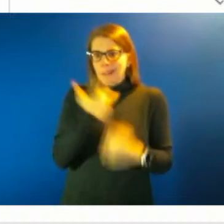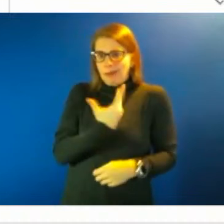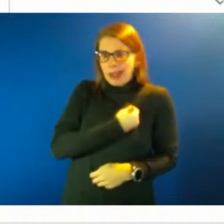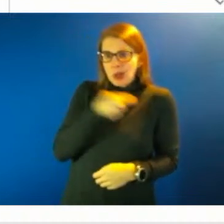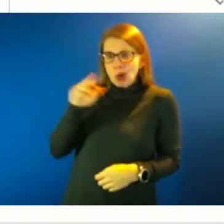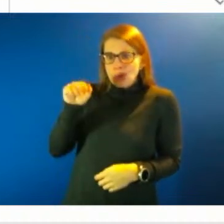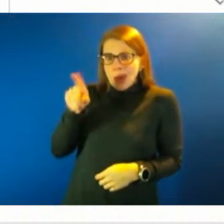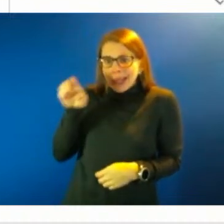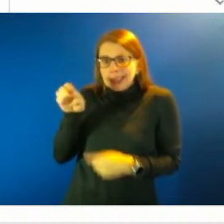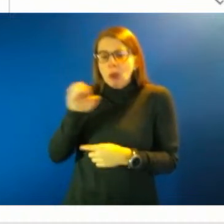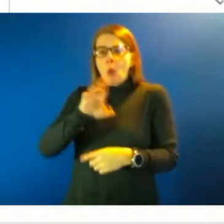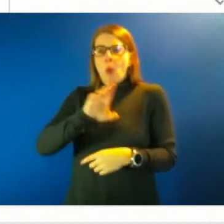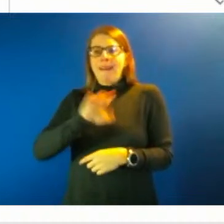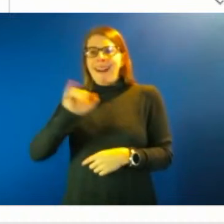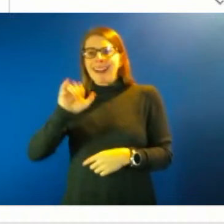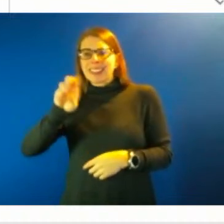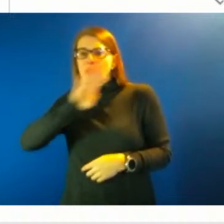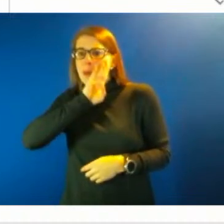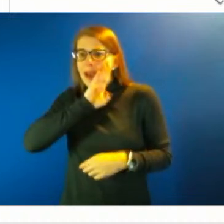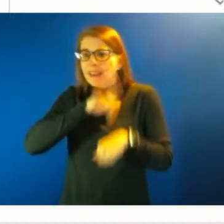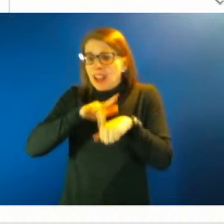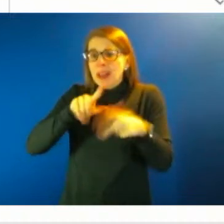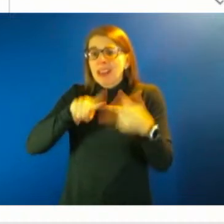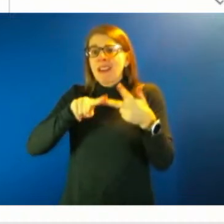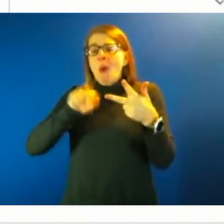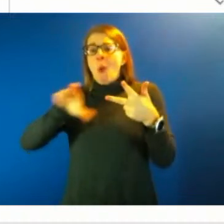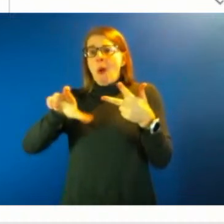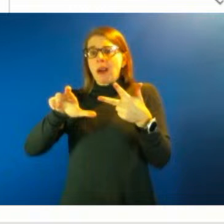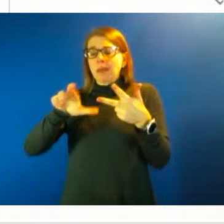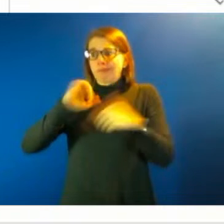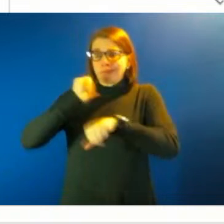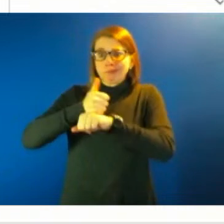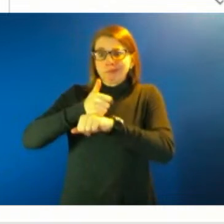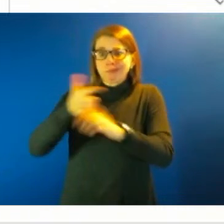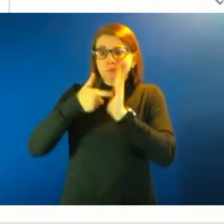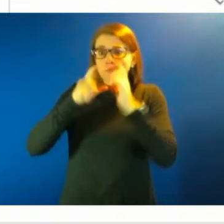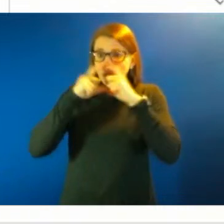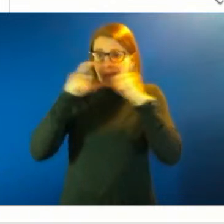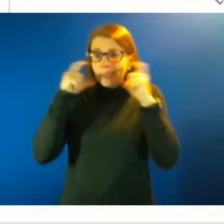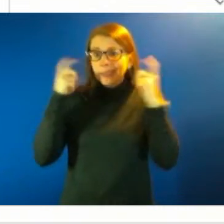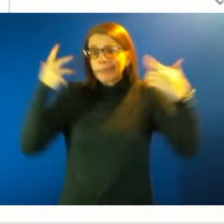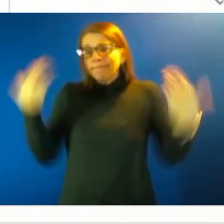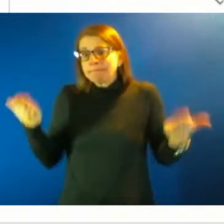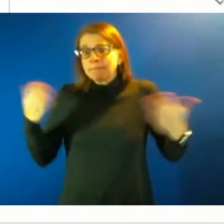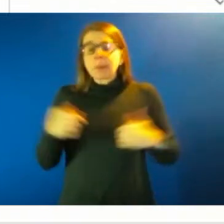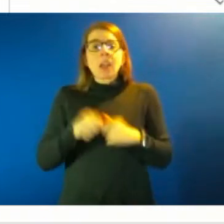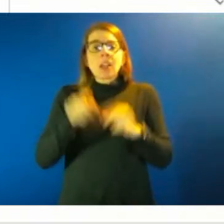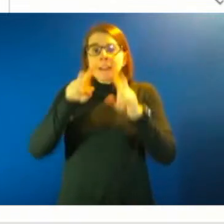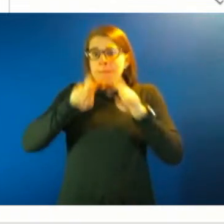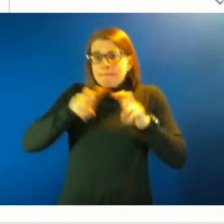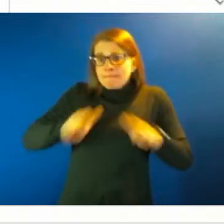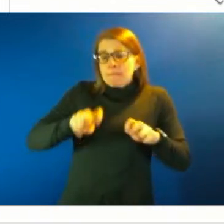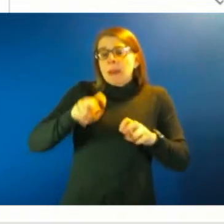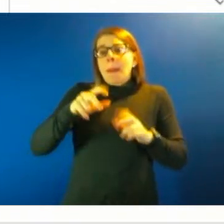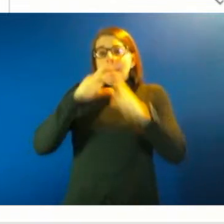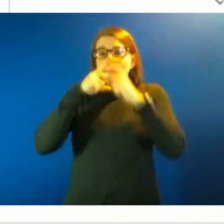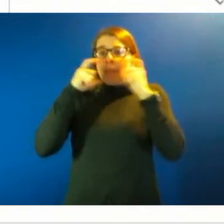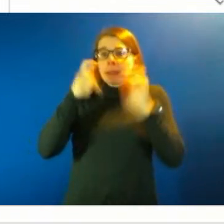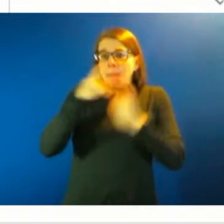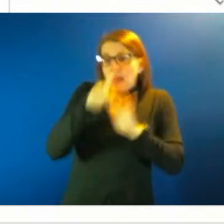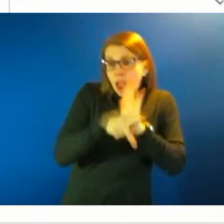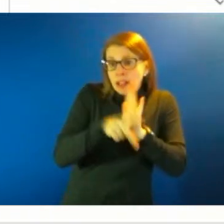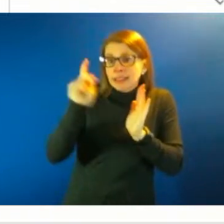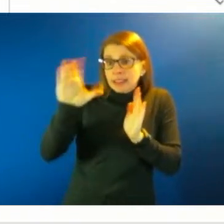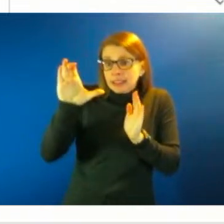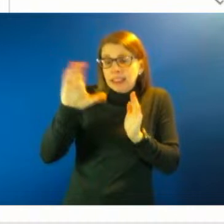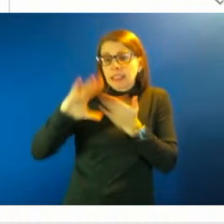ICU bed availability or the implementation of mask mandates? And so that's what we looked into. We researched mask policies in the Kansas City metro